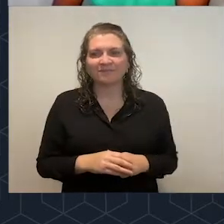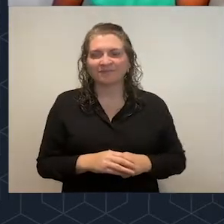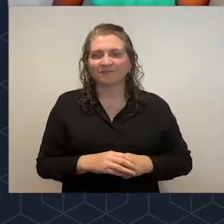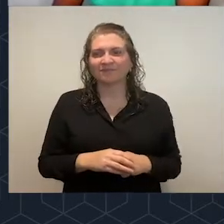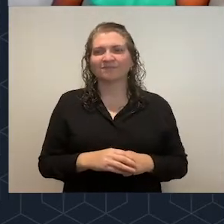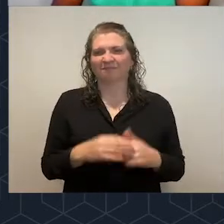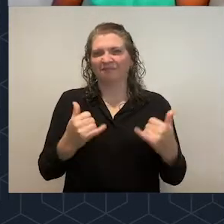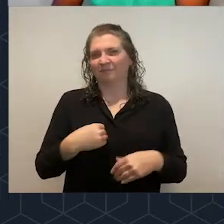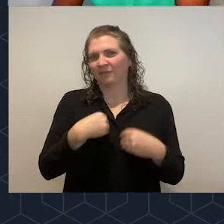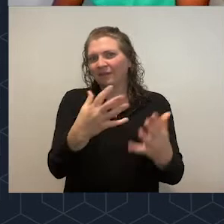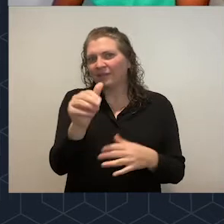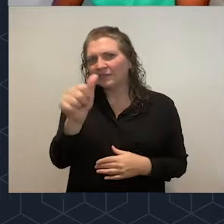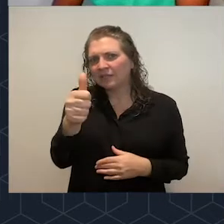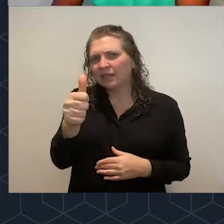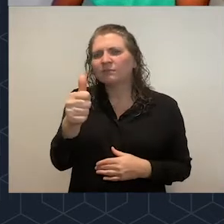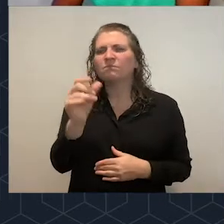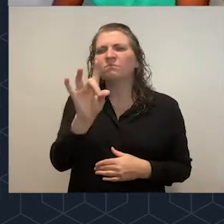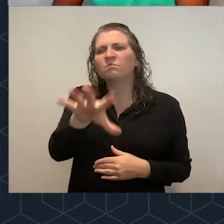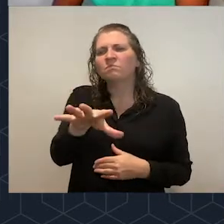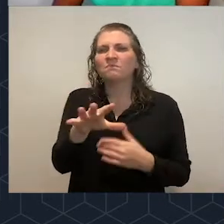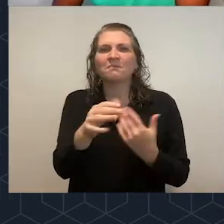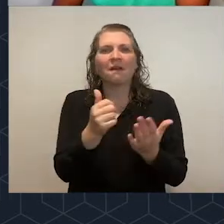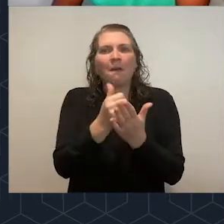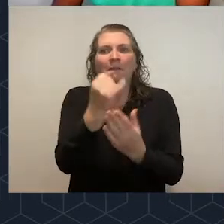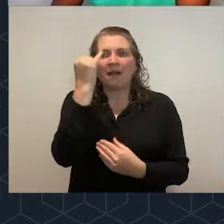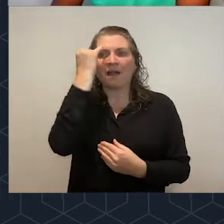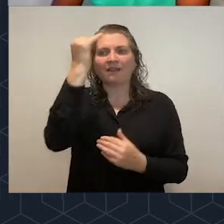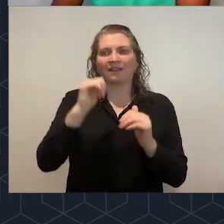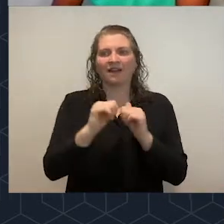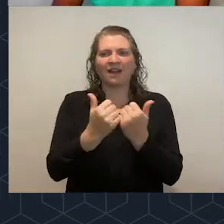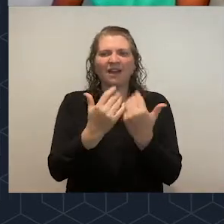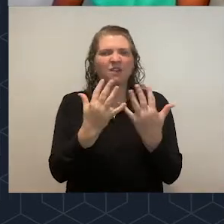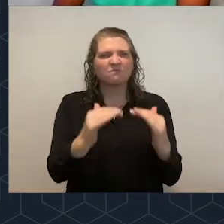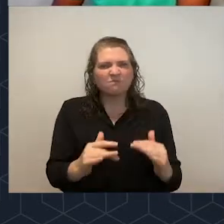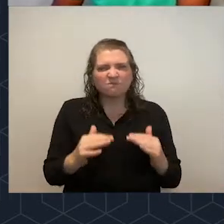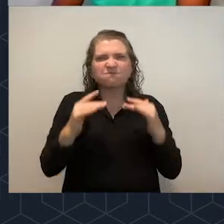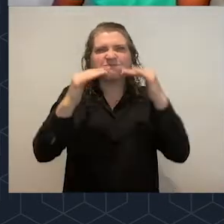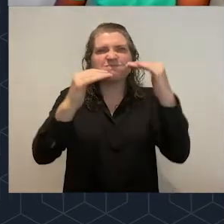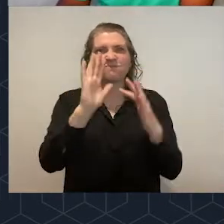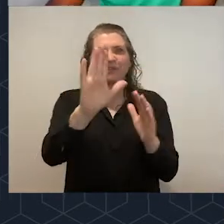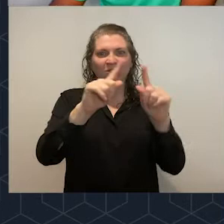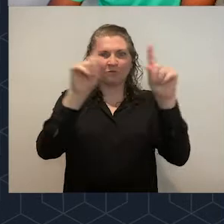peculiar company, we do not accept cover letters. So just ensure that your resume is up to date and you're all set to go.